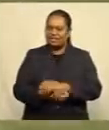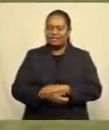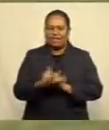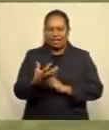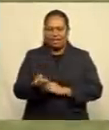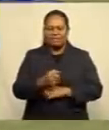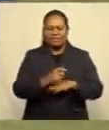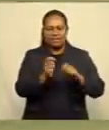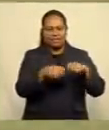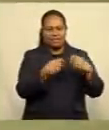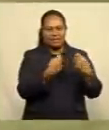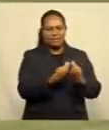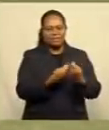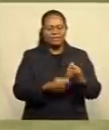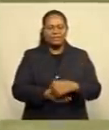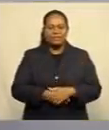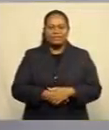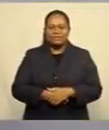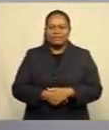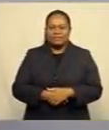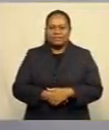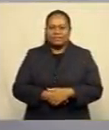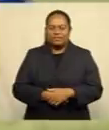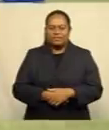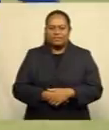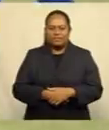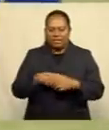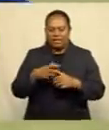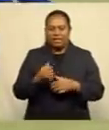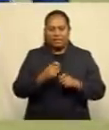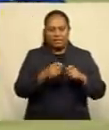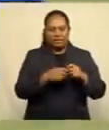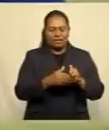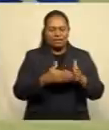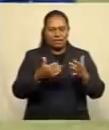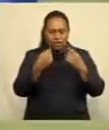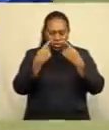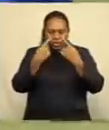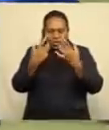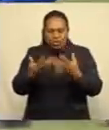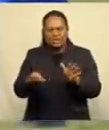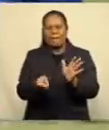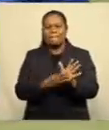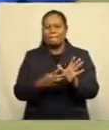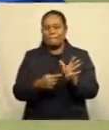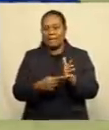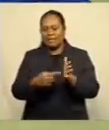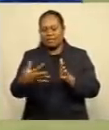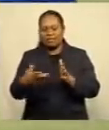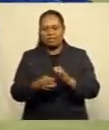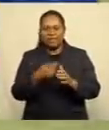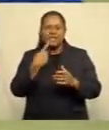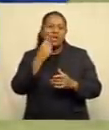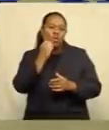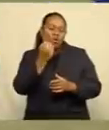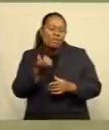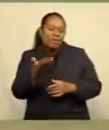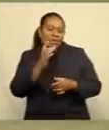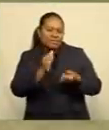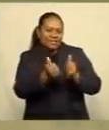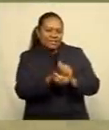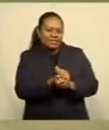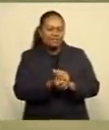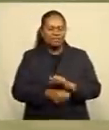been picked for this squad. National coach Shoeli Mateawa says local warm-up games also has